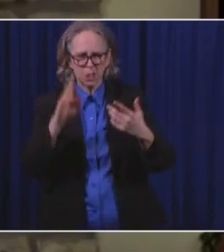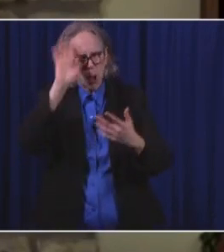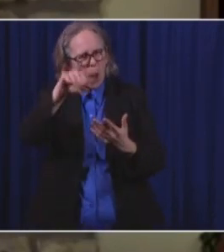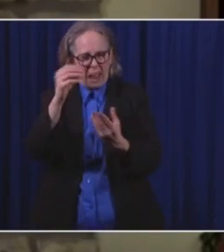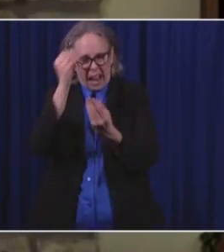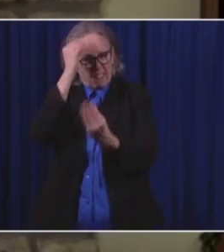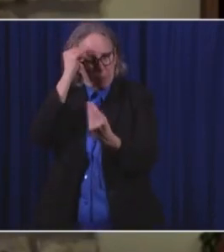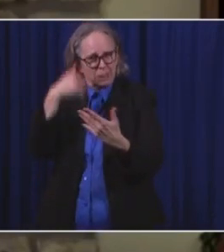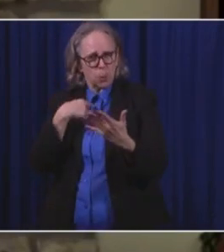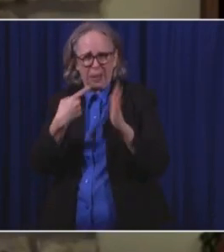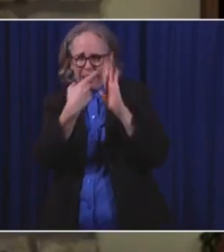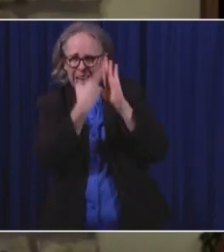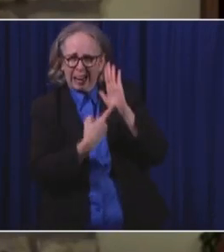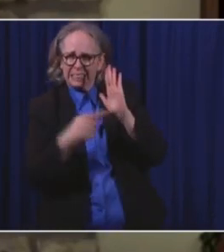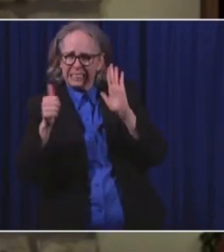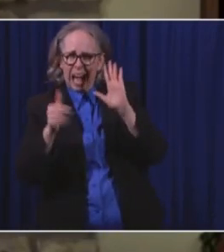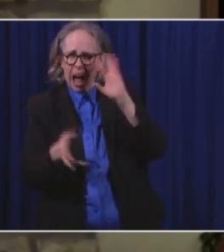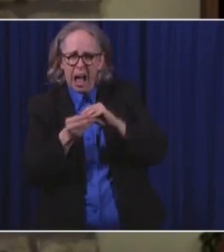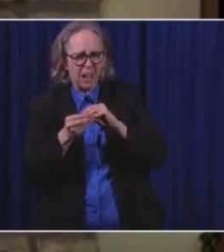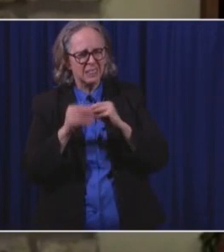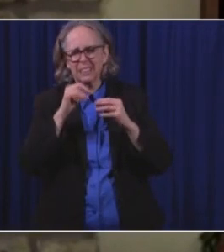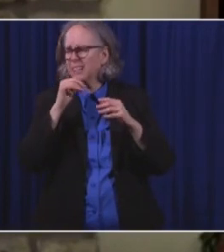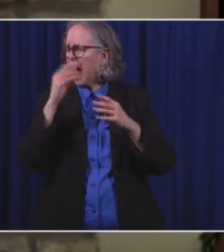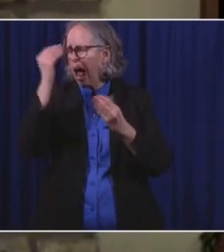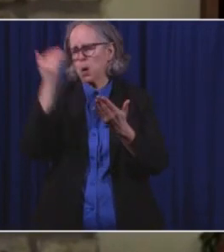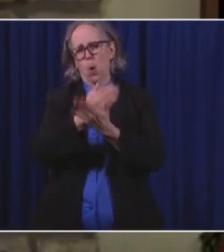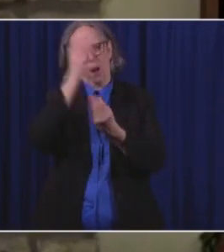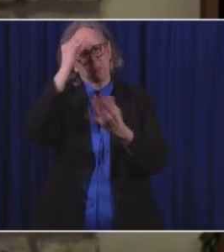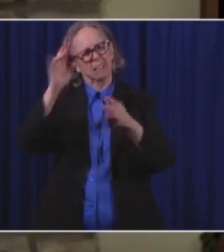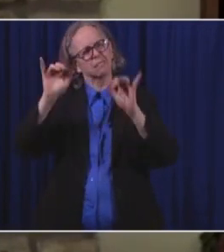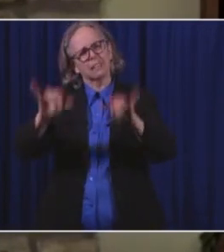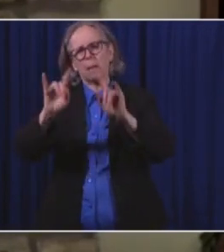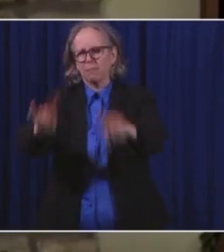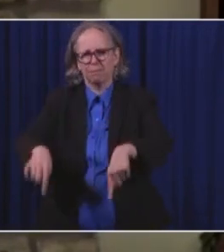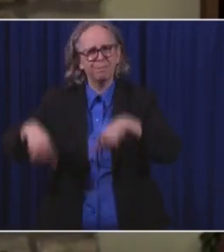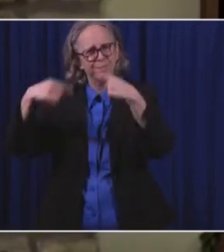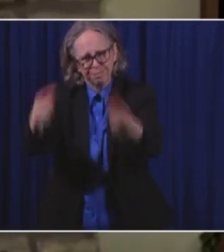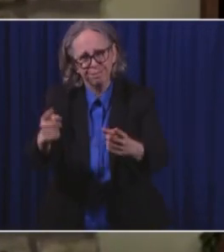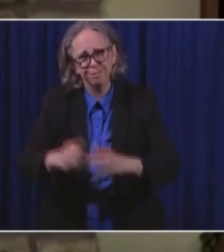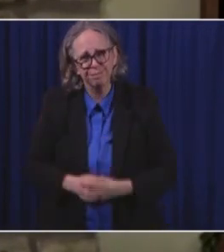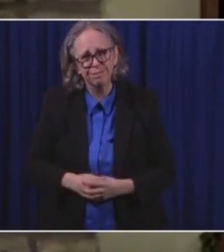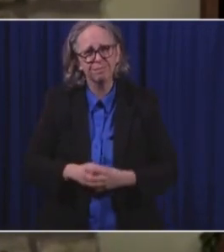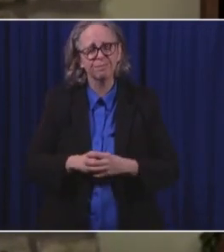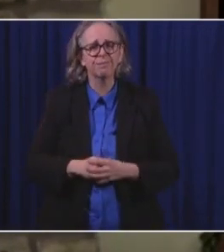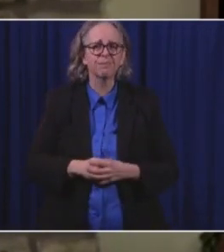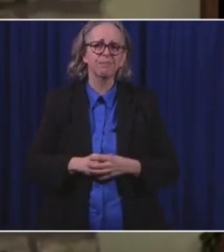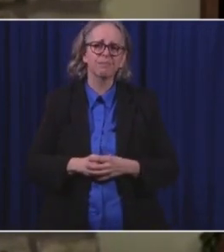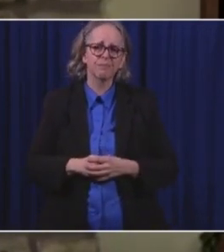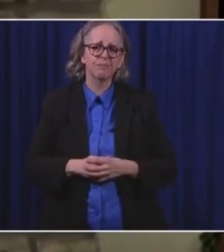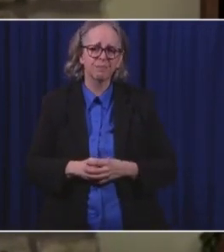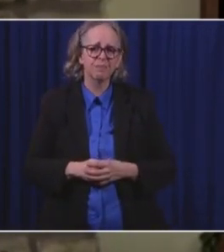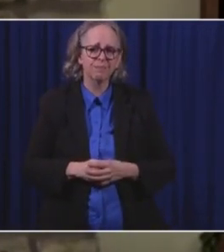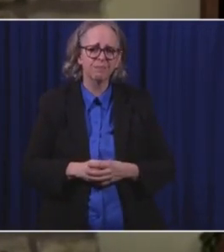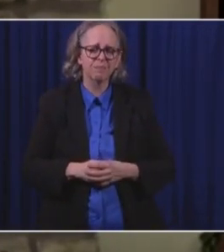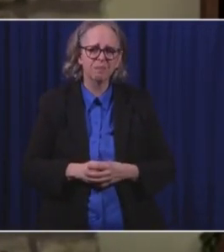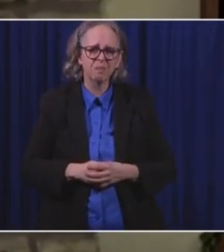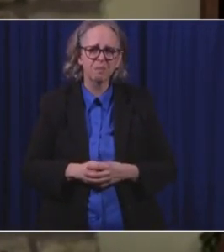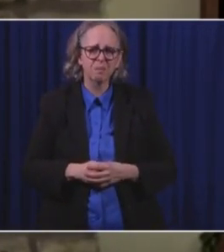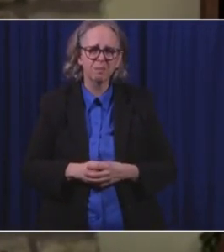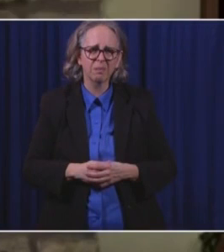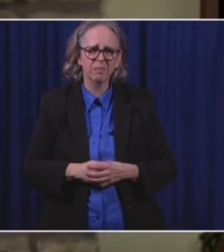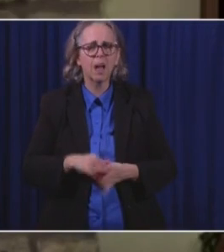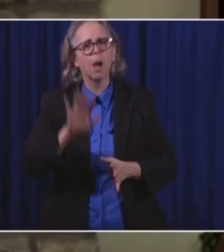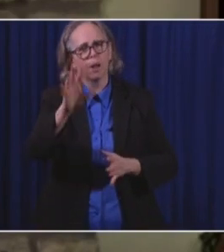medical recommendation for a long, long time. I still believe